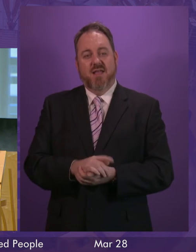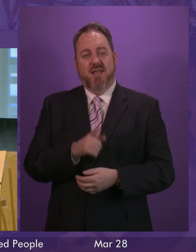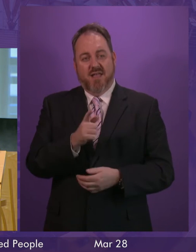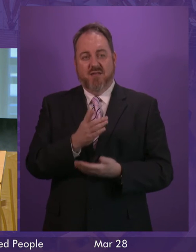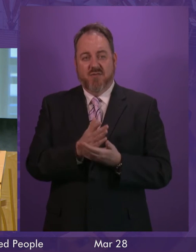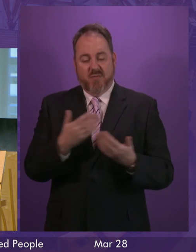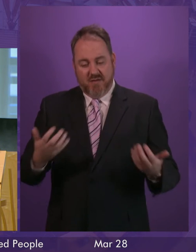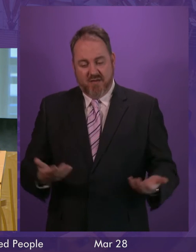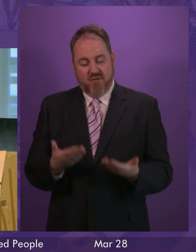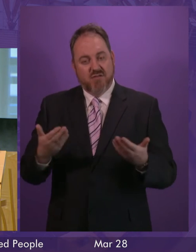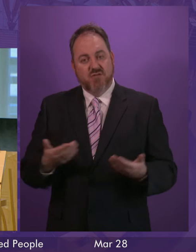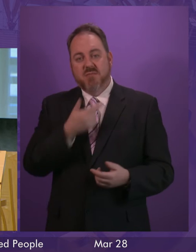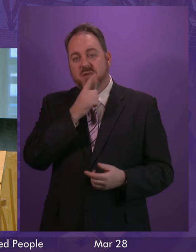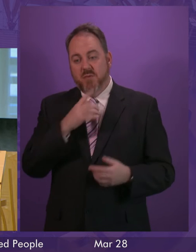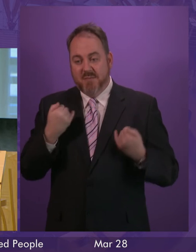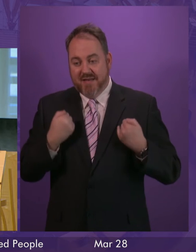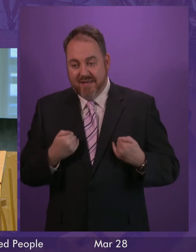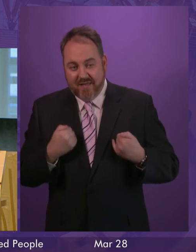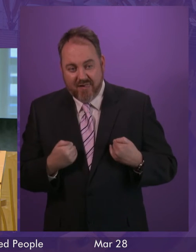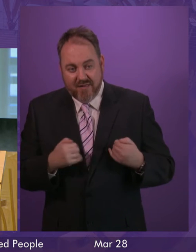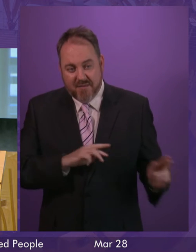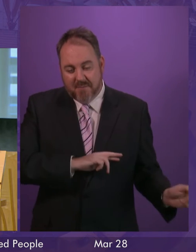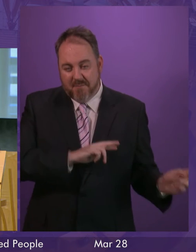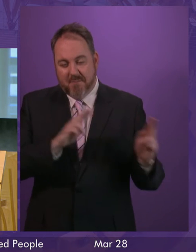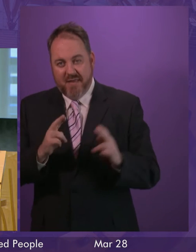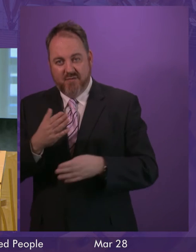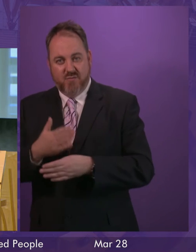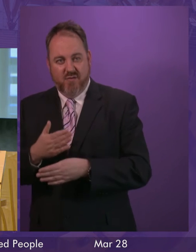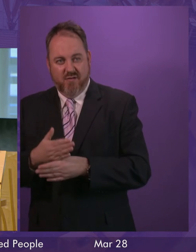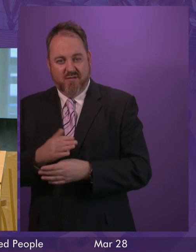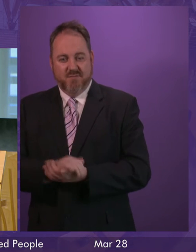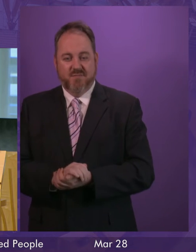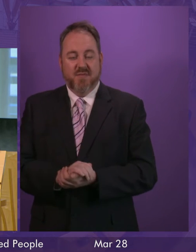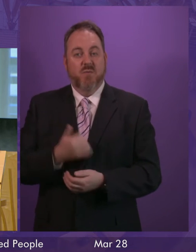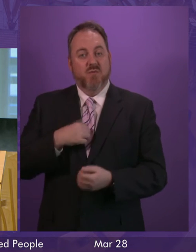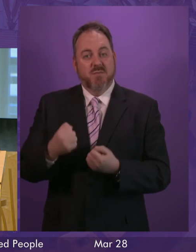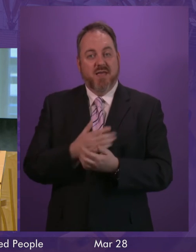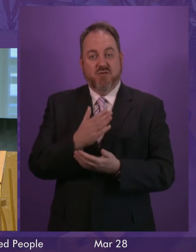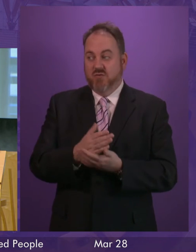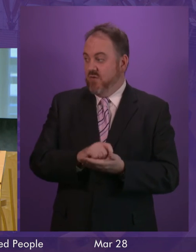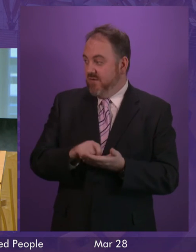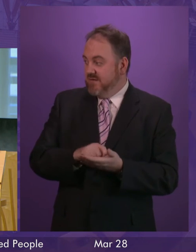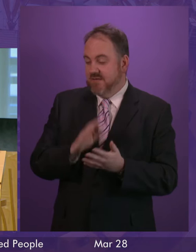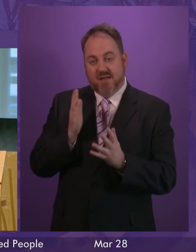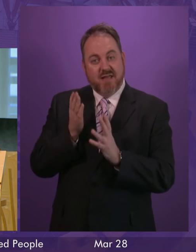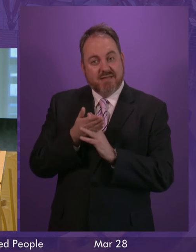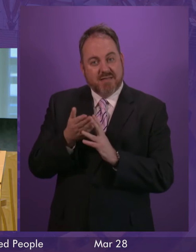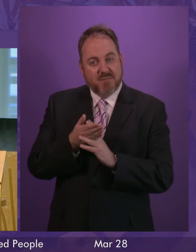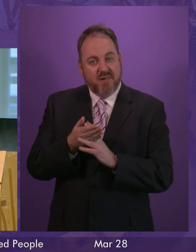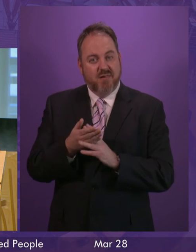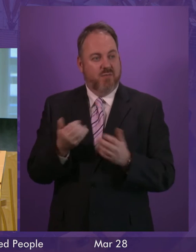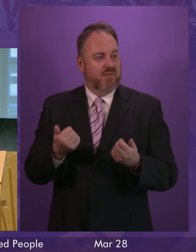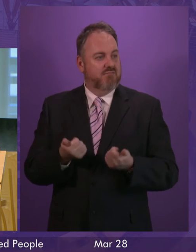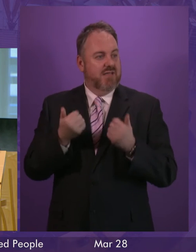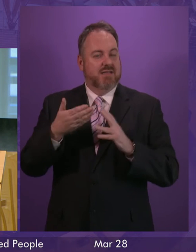health issues return to work after illness. From small steps like ensuring your constituency offices are fully accessible by installing a disabled toilet and access